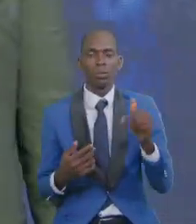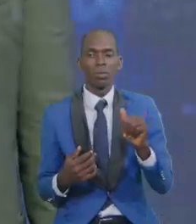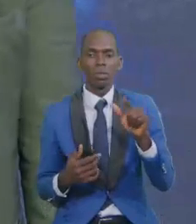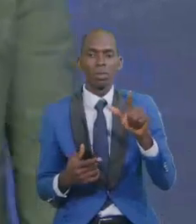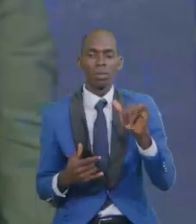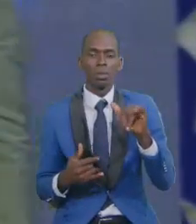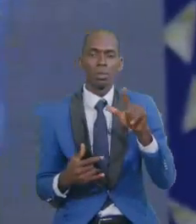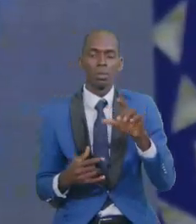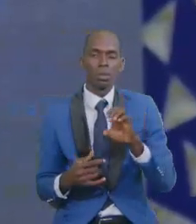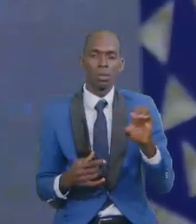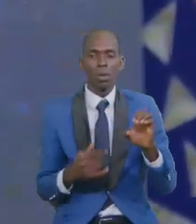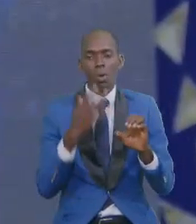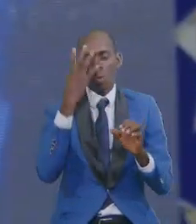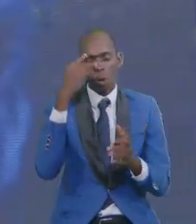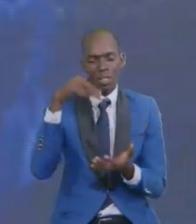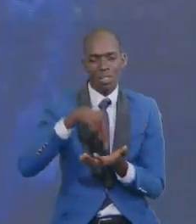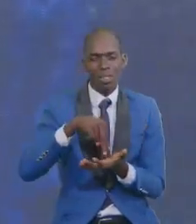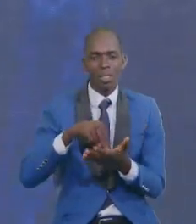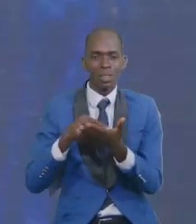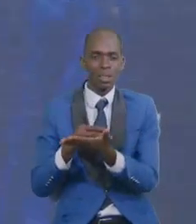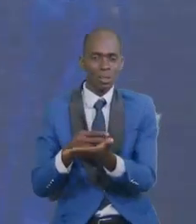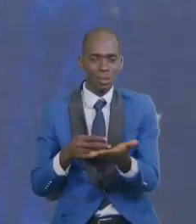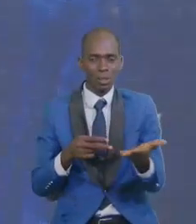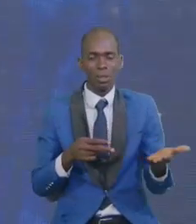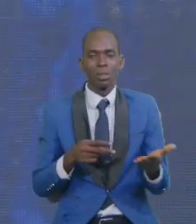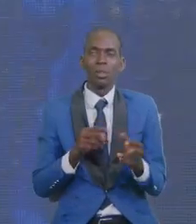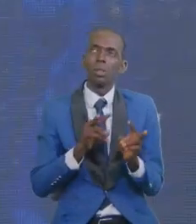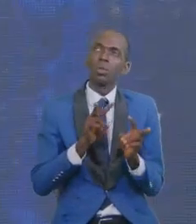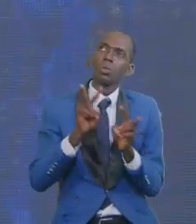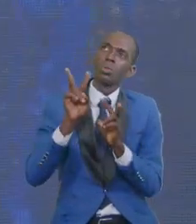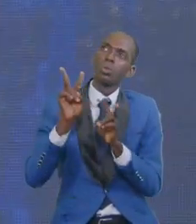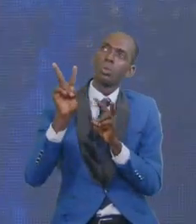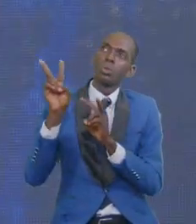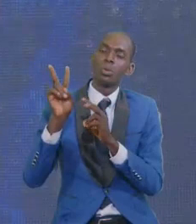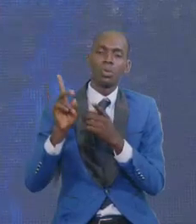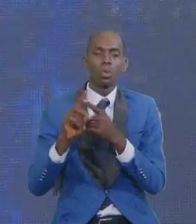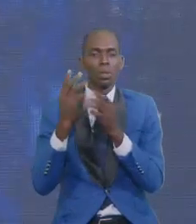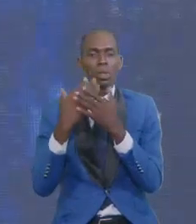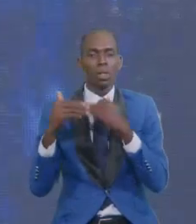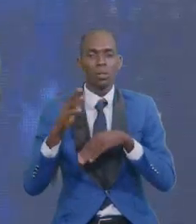why stand ye gazing up into heaven?